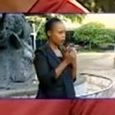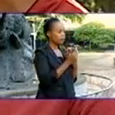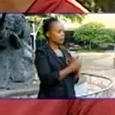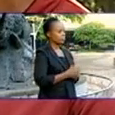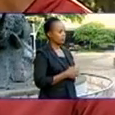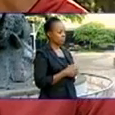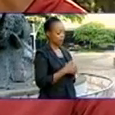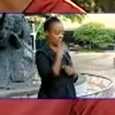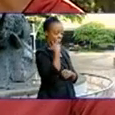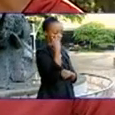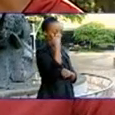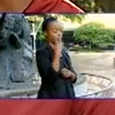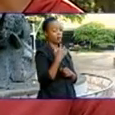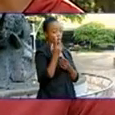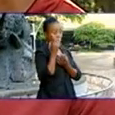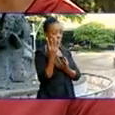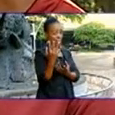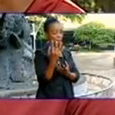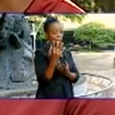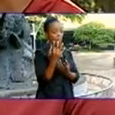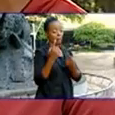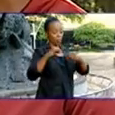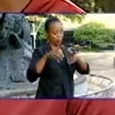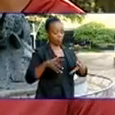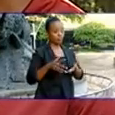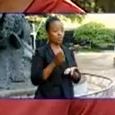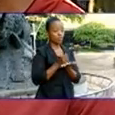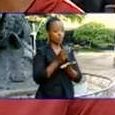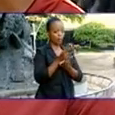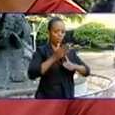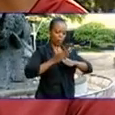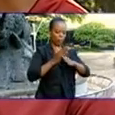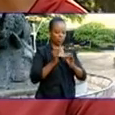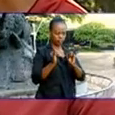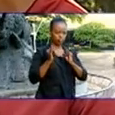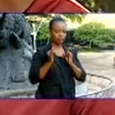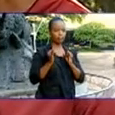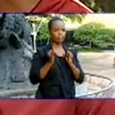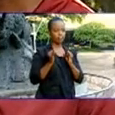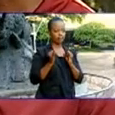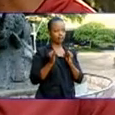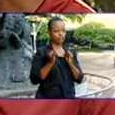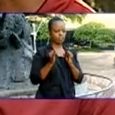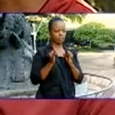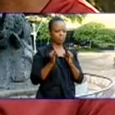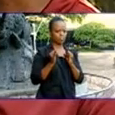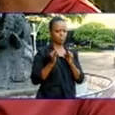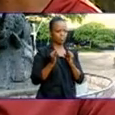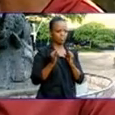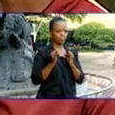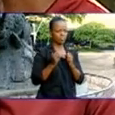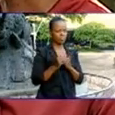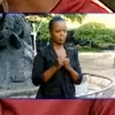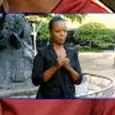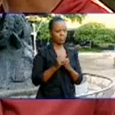the Minister, I would like to say we are there as social workers, committed and dedicated to do our job. But yes, there are underlying